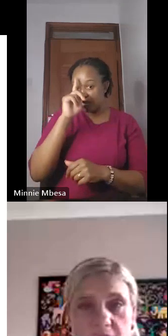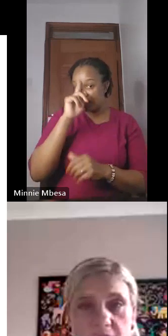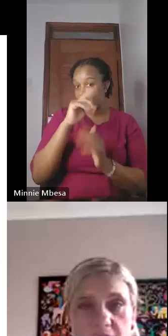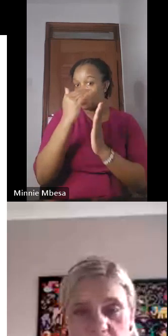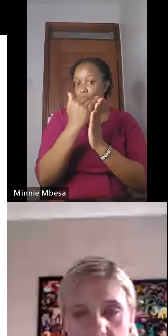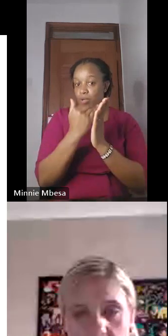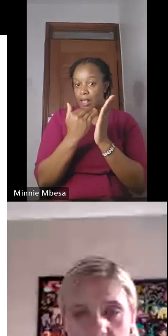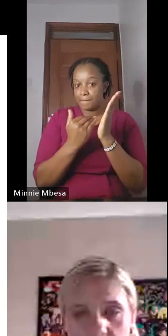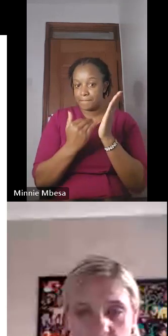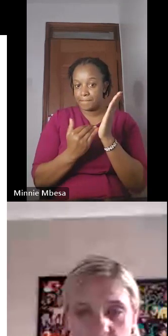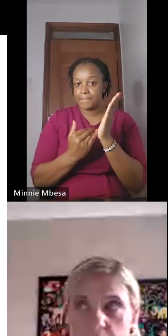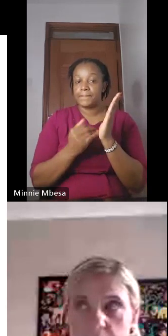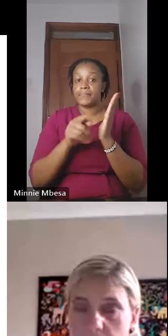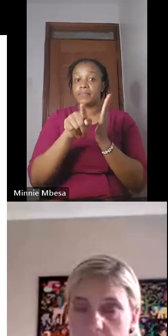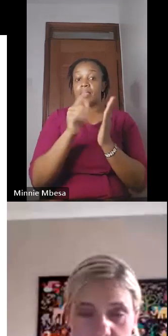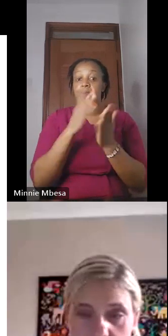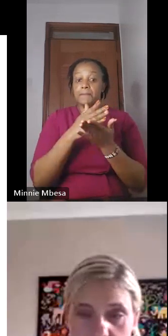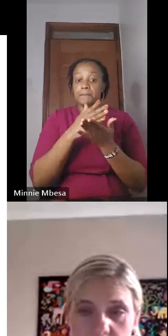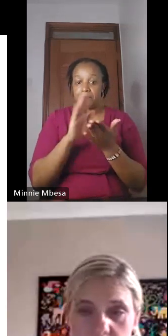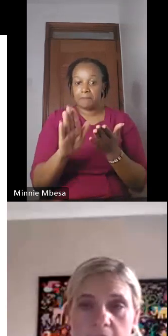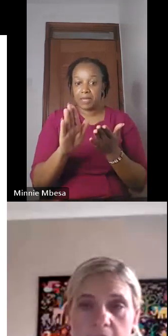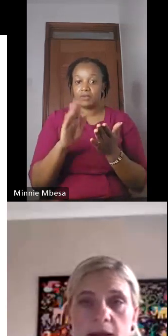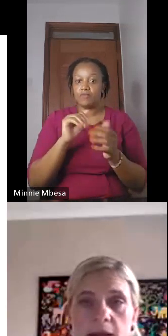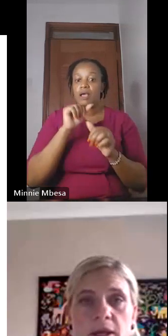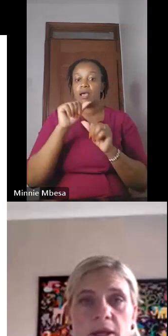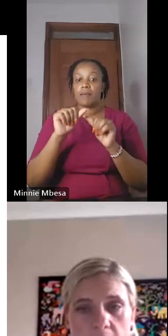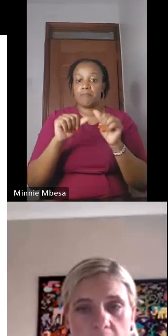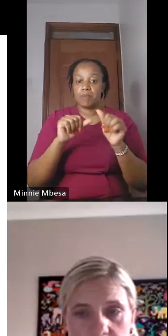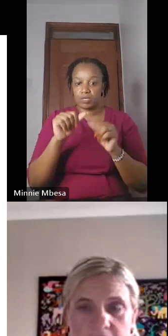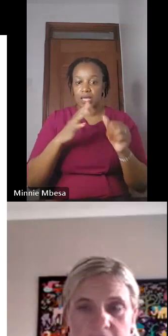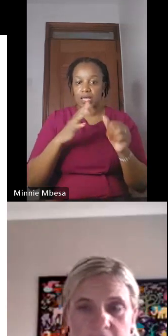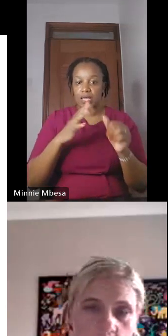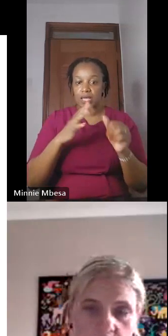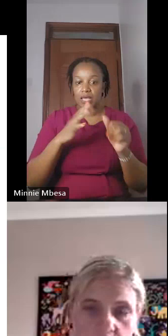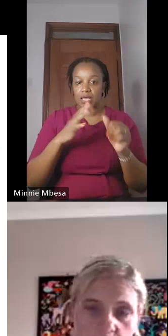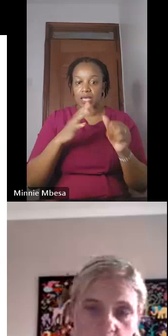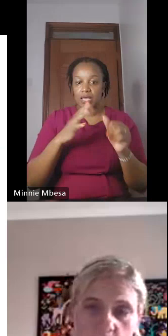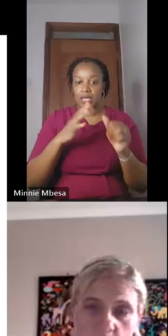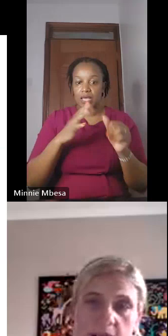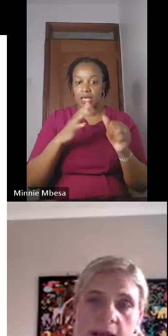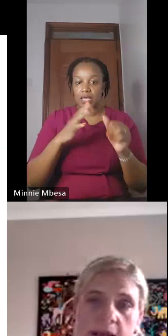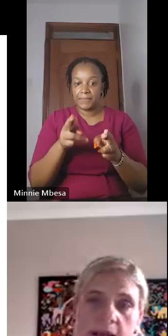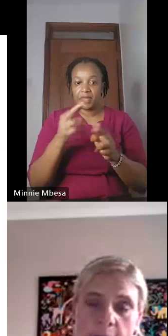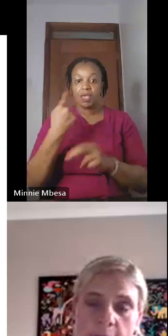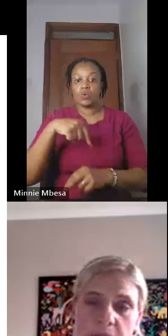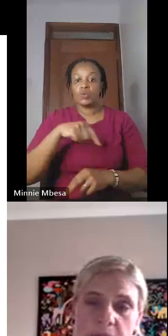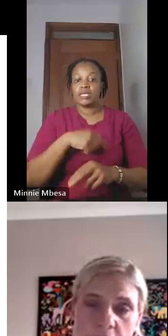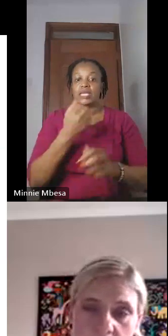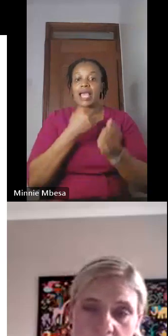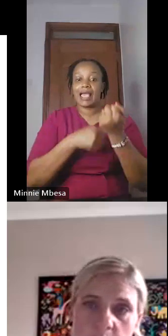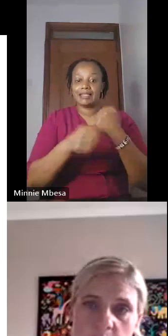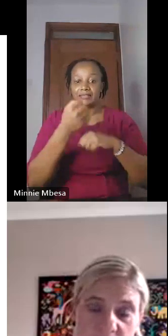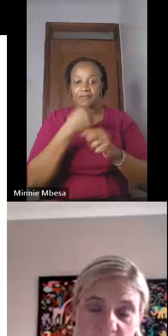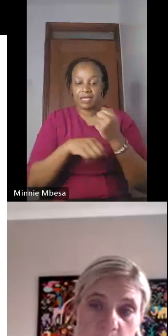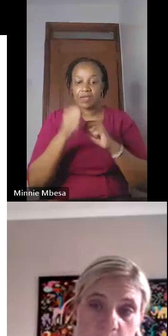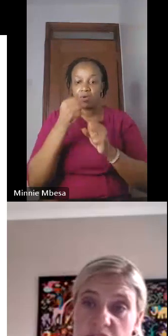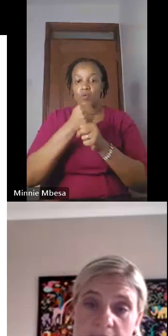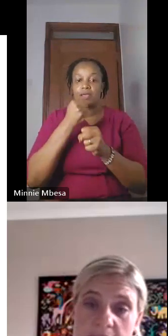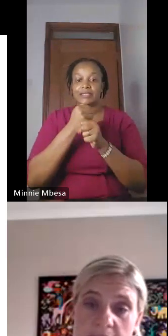that is part of our end of program outcomes, and we are actively working towards,